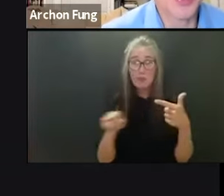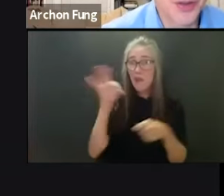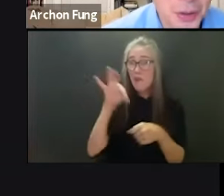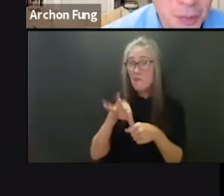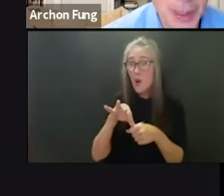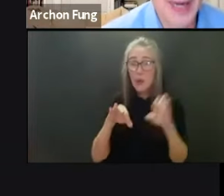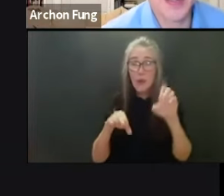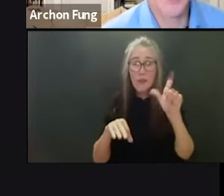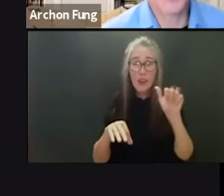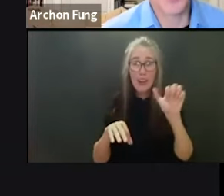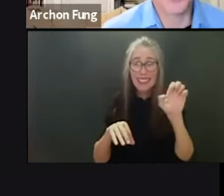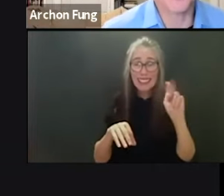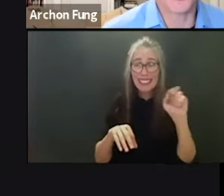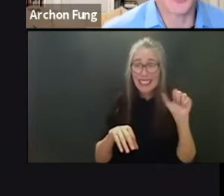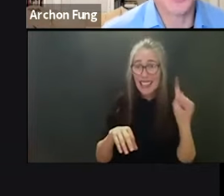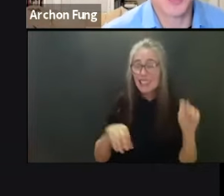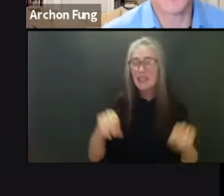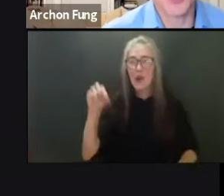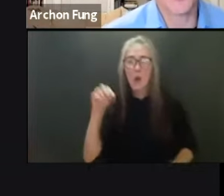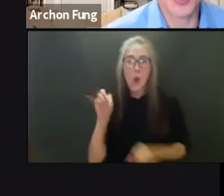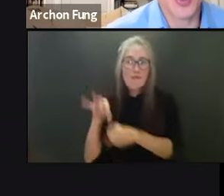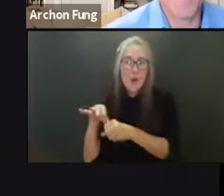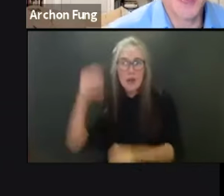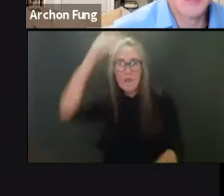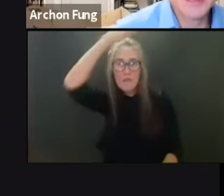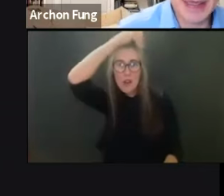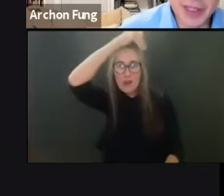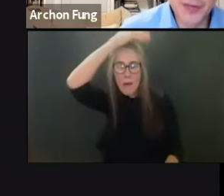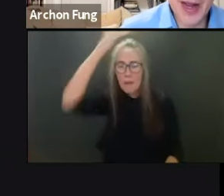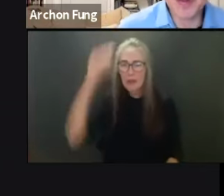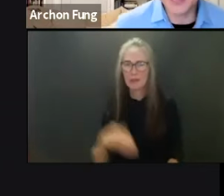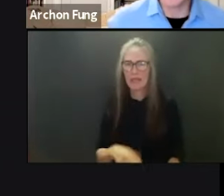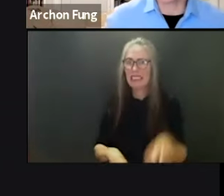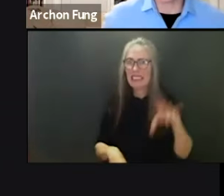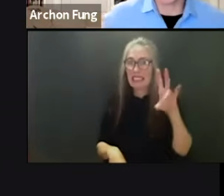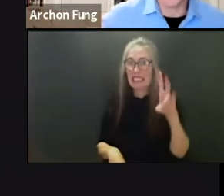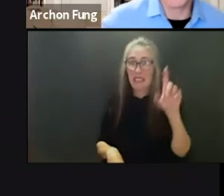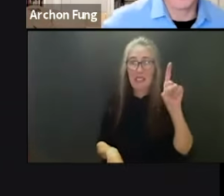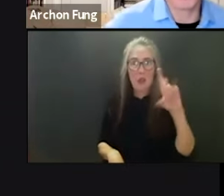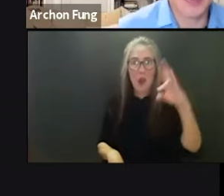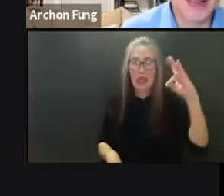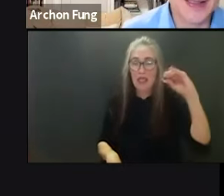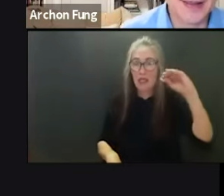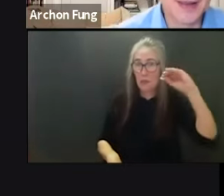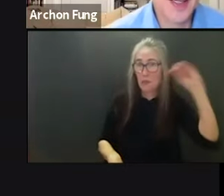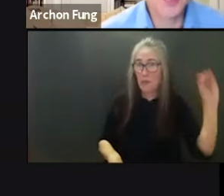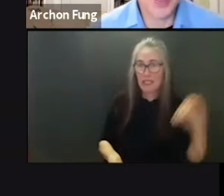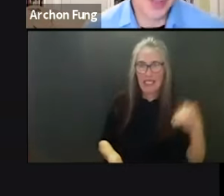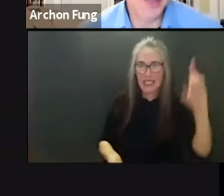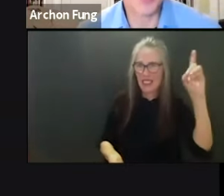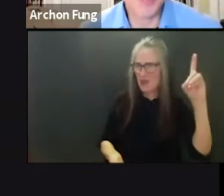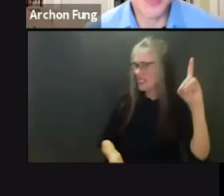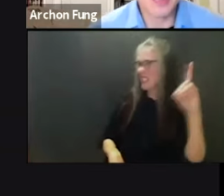someone who, blank, voted for Clinton, voted for Trump? 75% of Democrats or Democratic leaners,